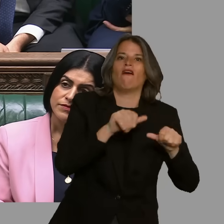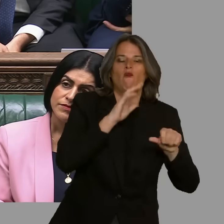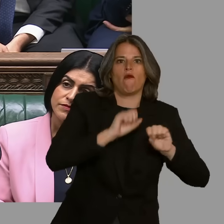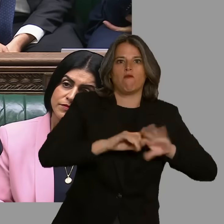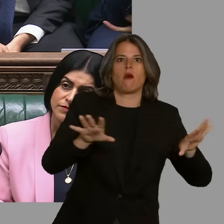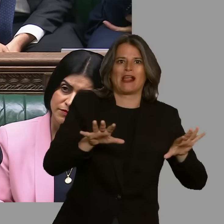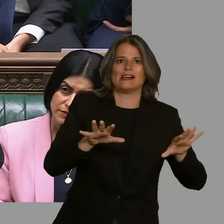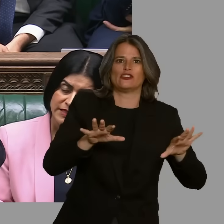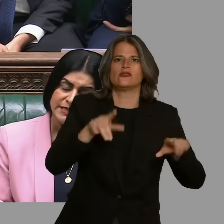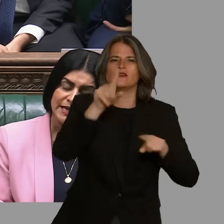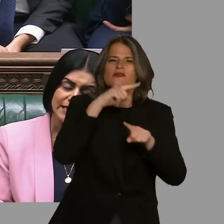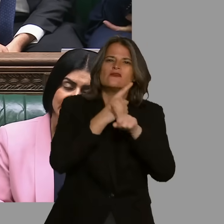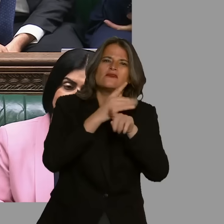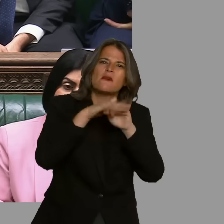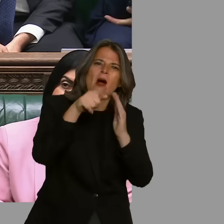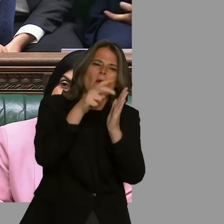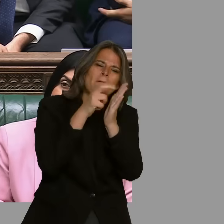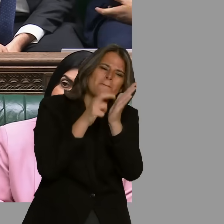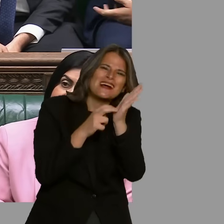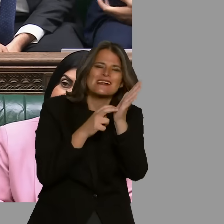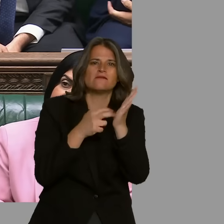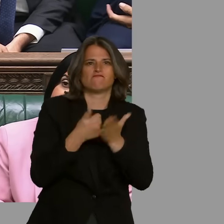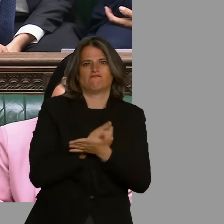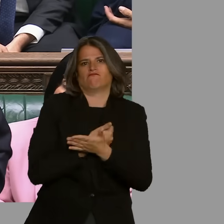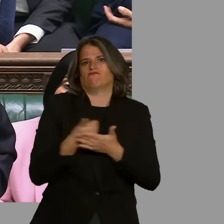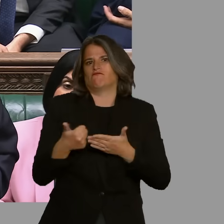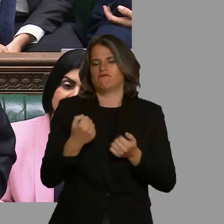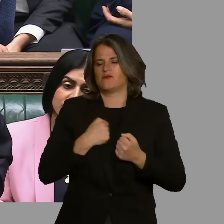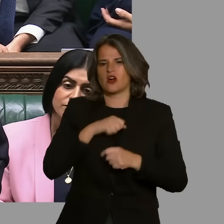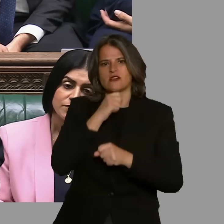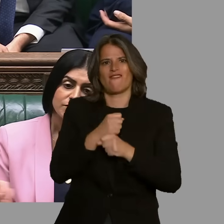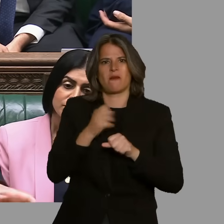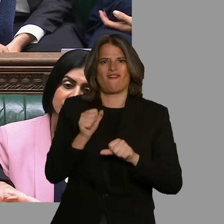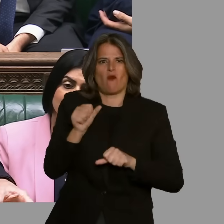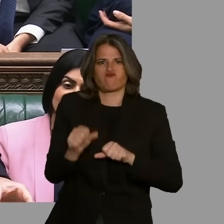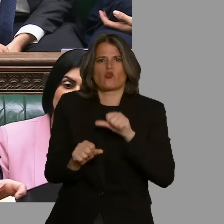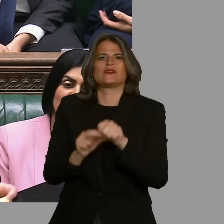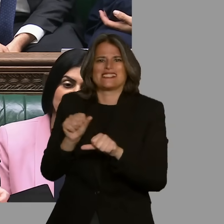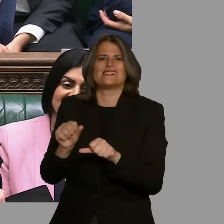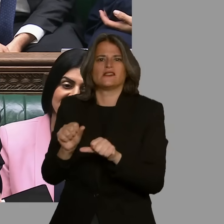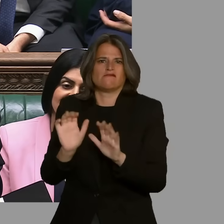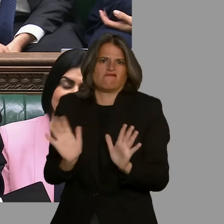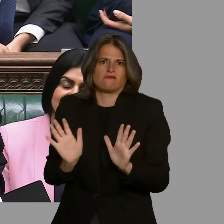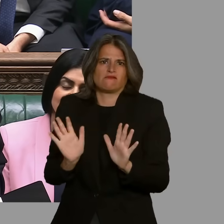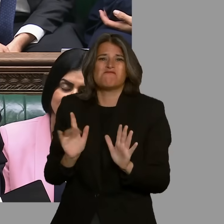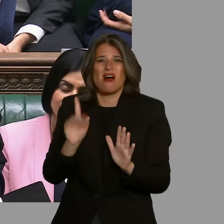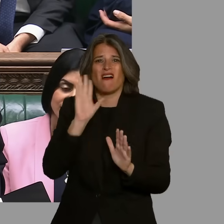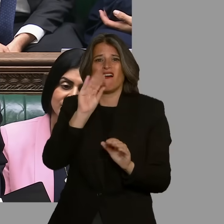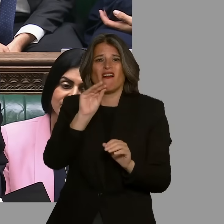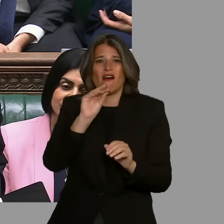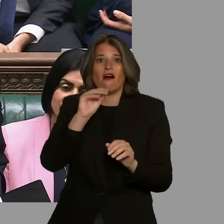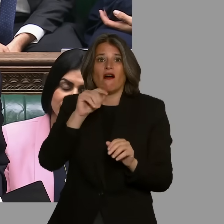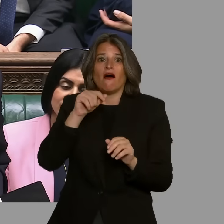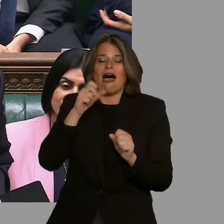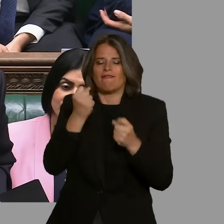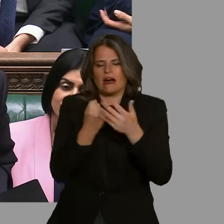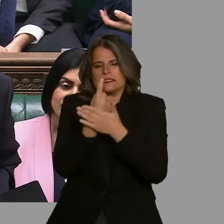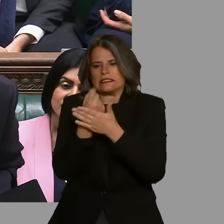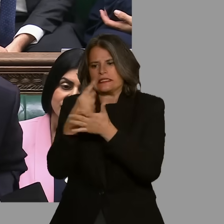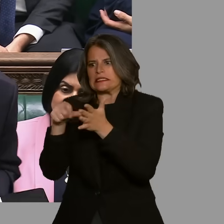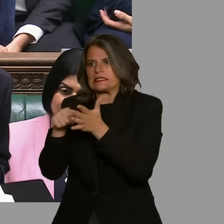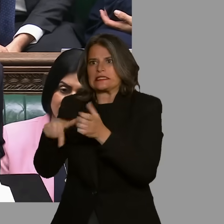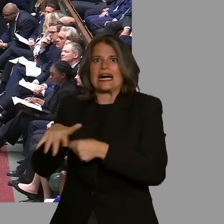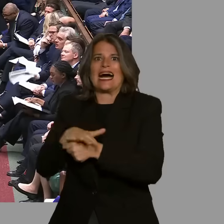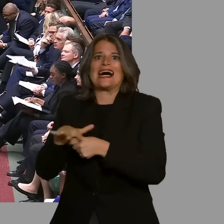under the previous government. So they're asking me to disclose the discussions that they had in relation to the witness statement in the